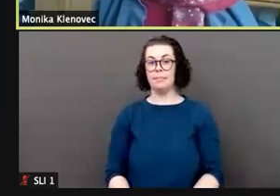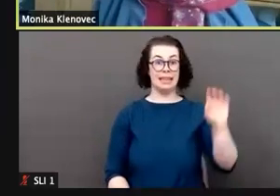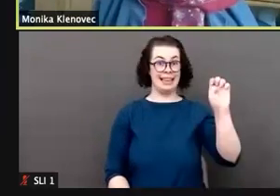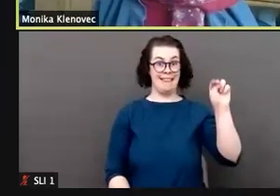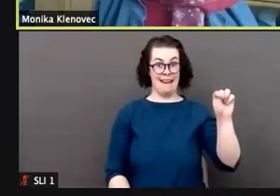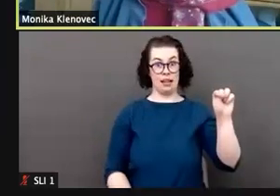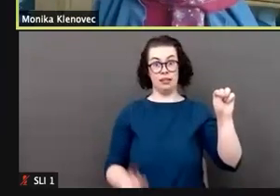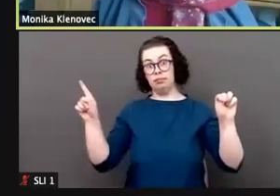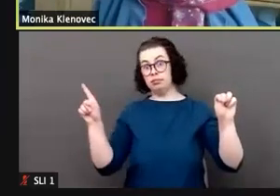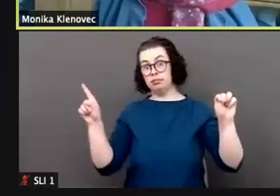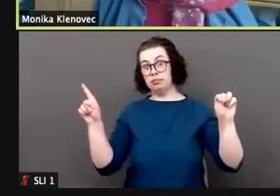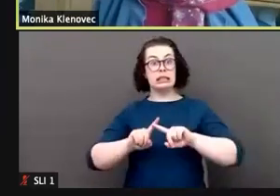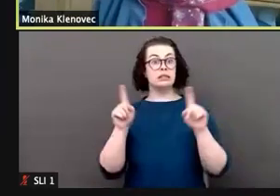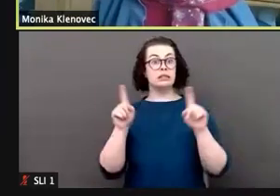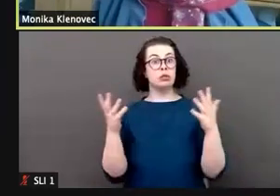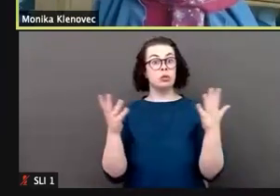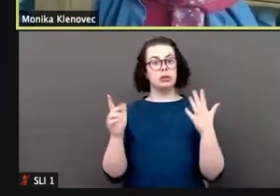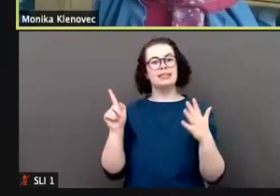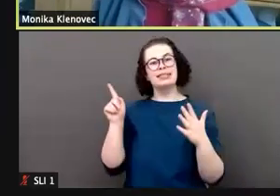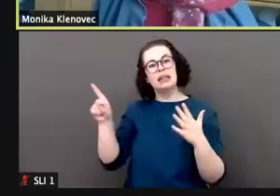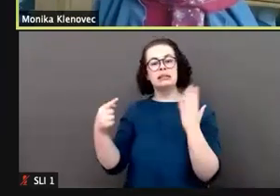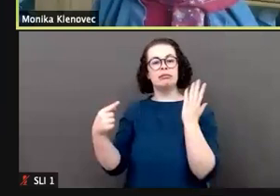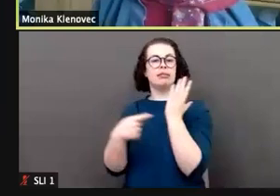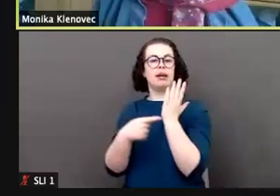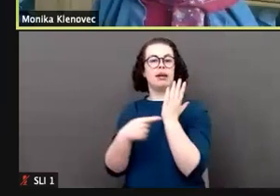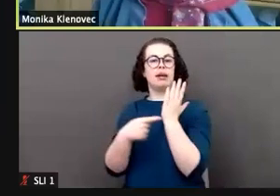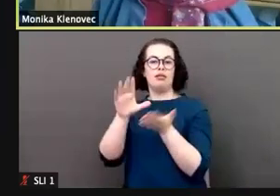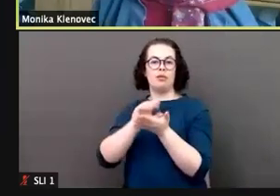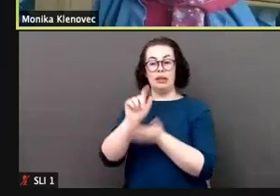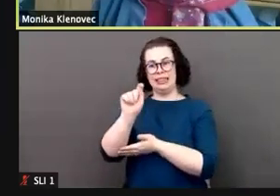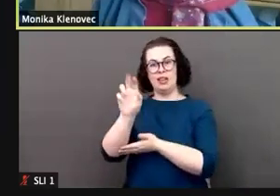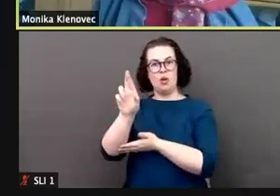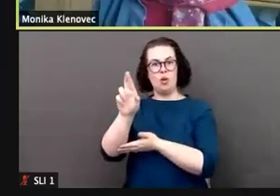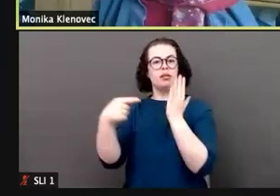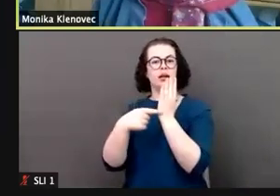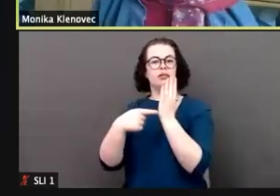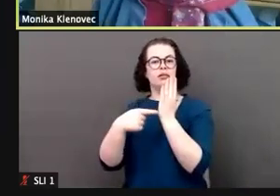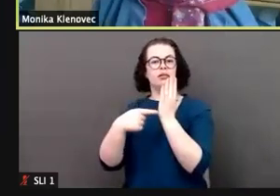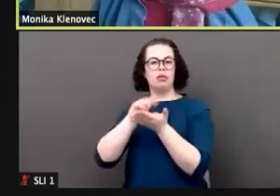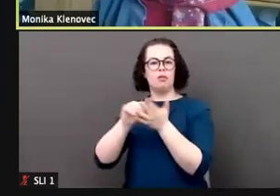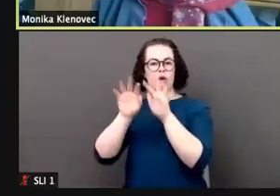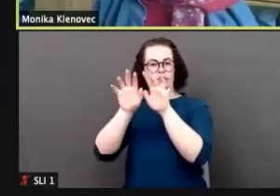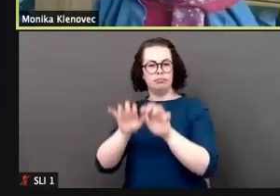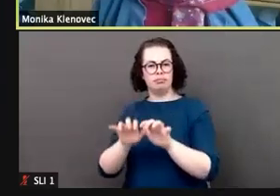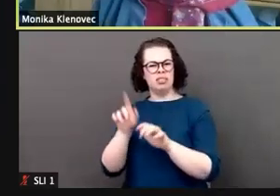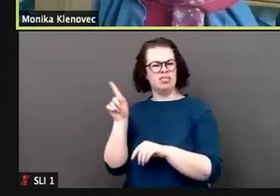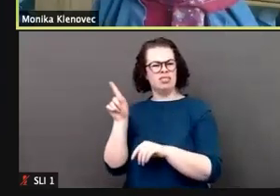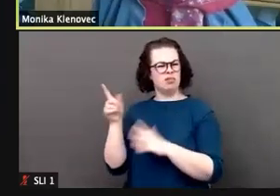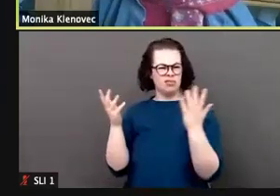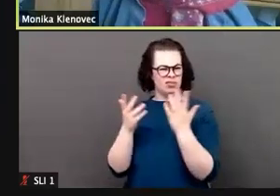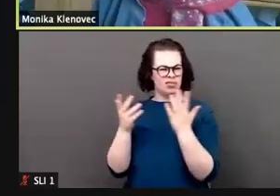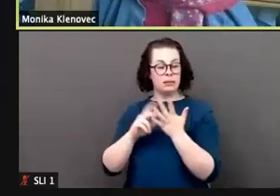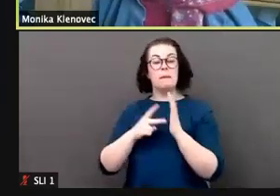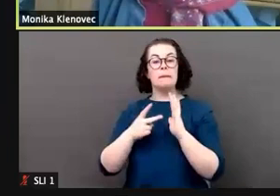this document is a technical report. What is it about? This implies that it is not a